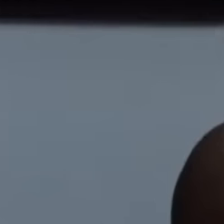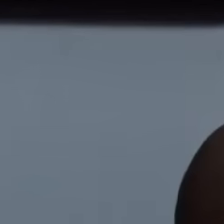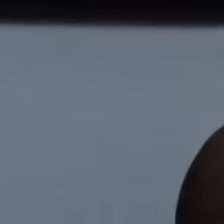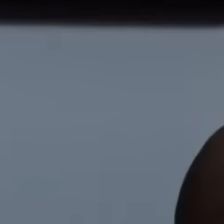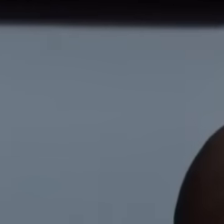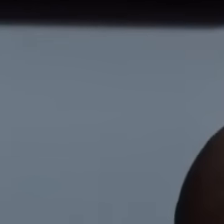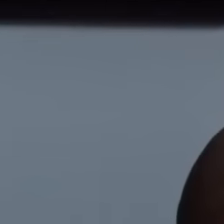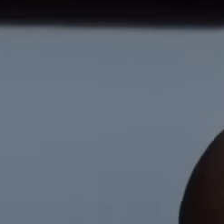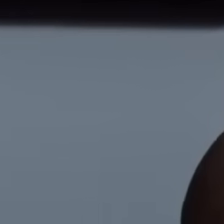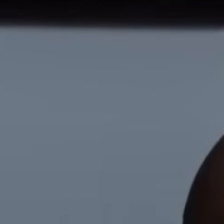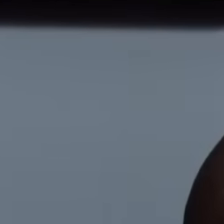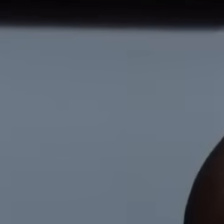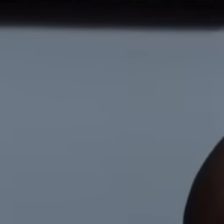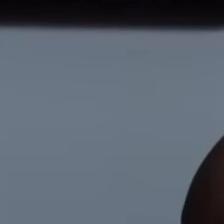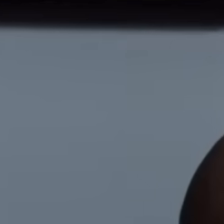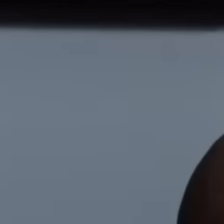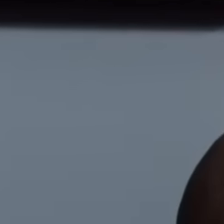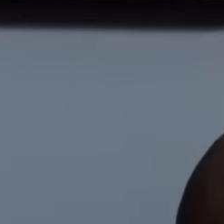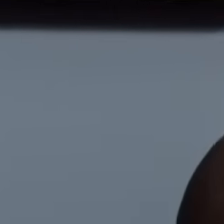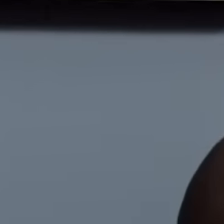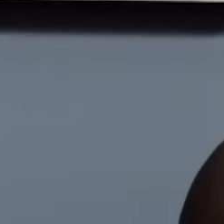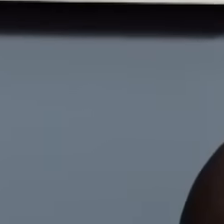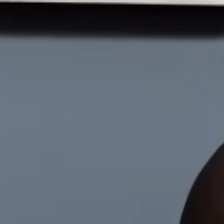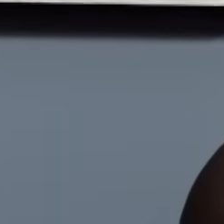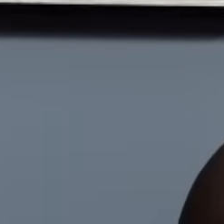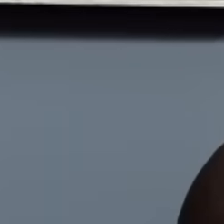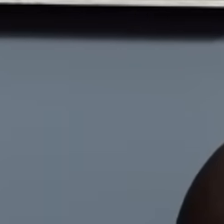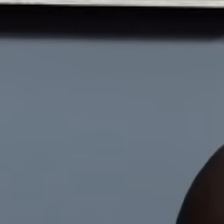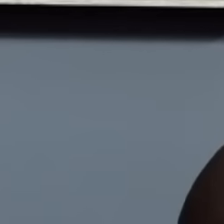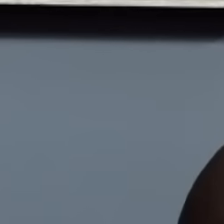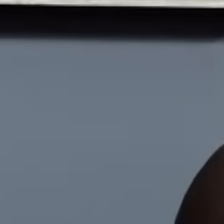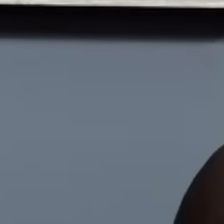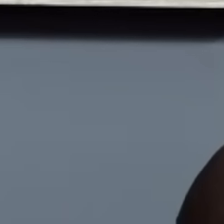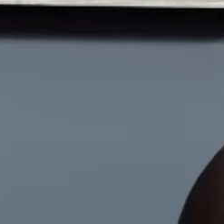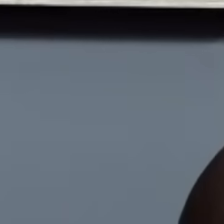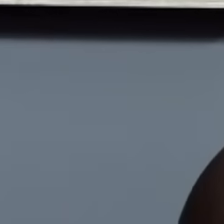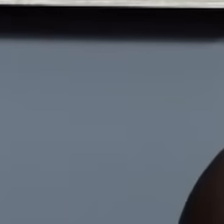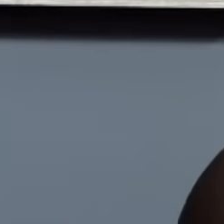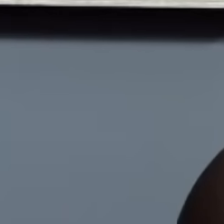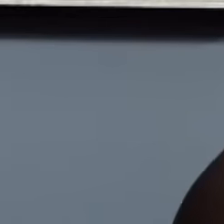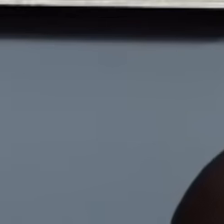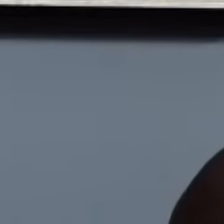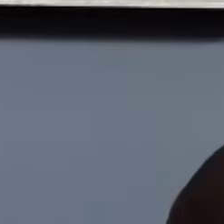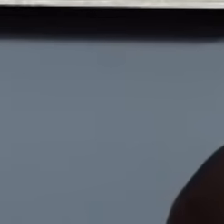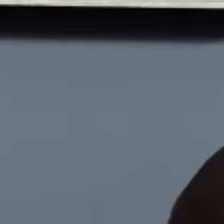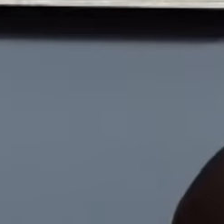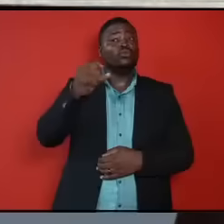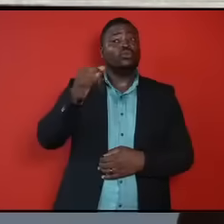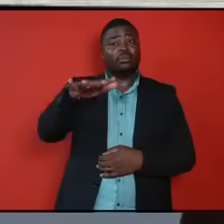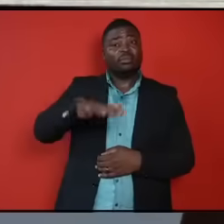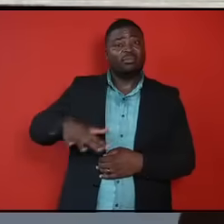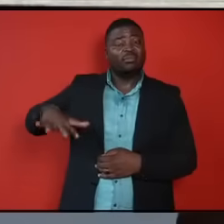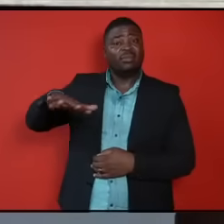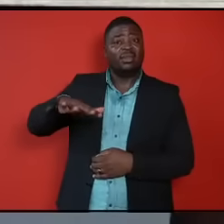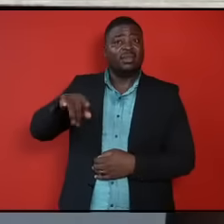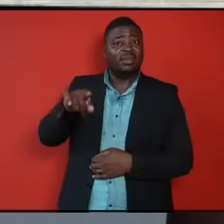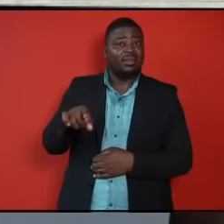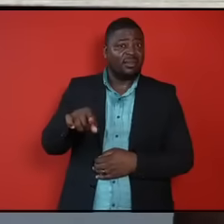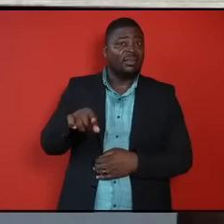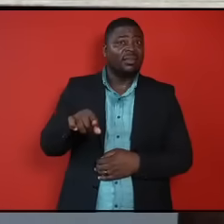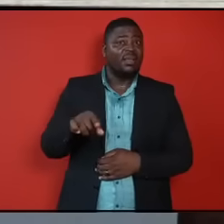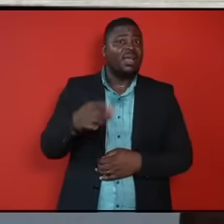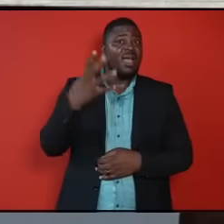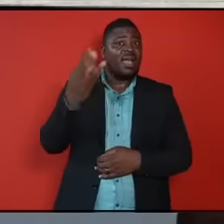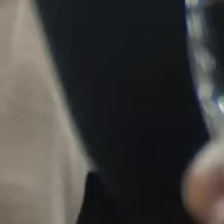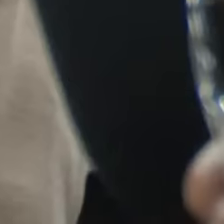instruction you are giving to your structures in Johannesburg? Was there any specifics?